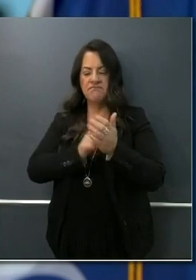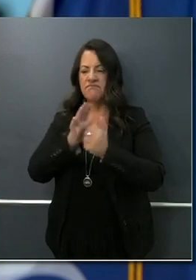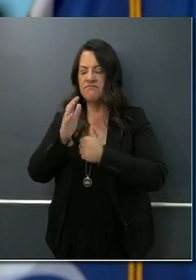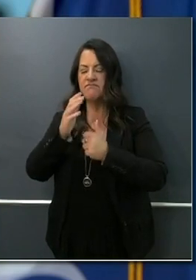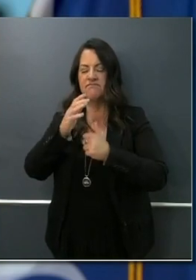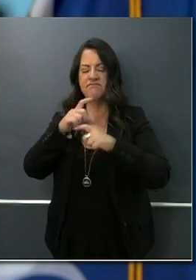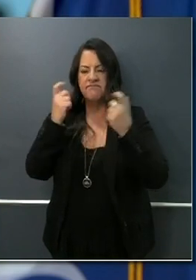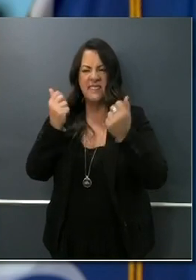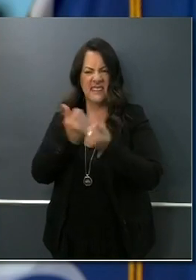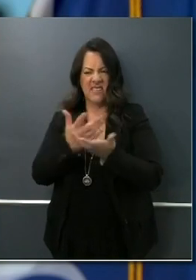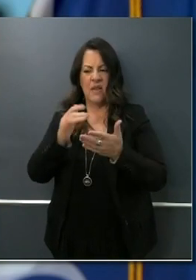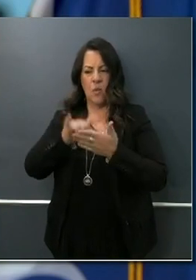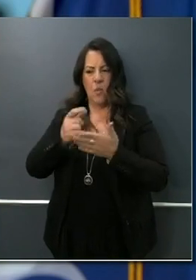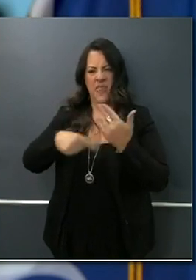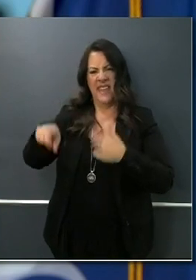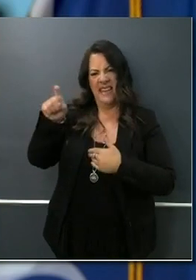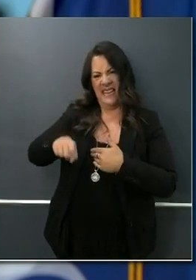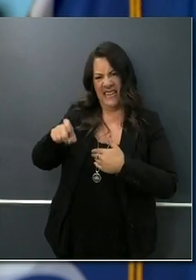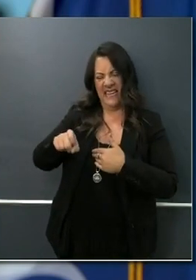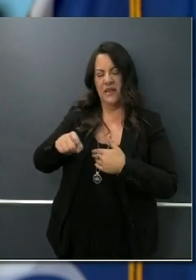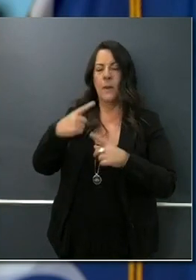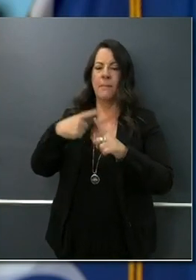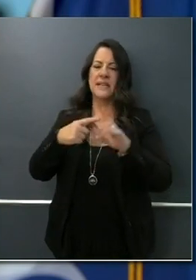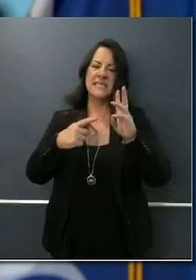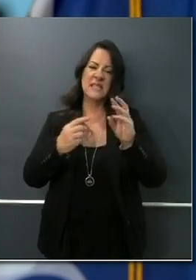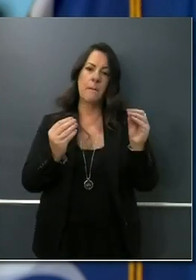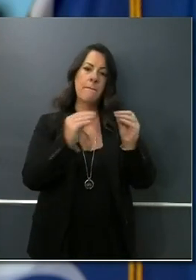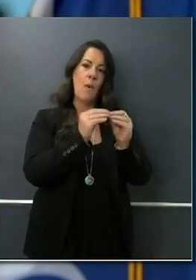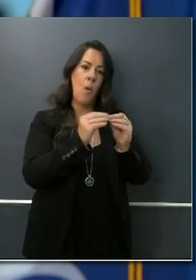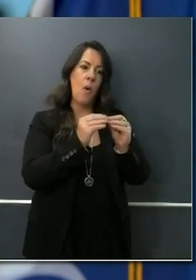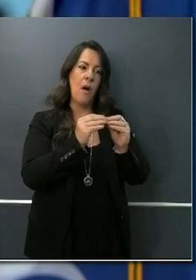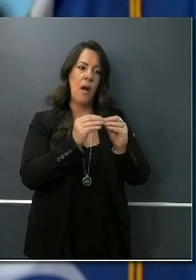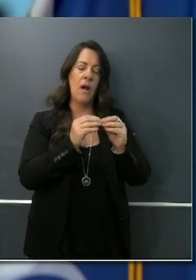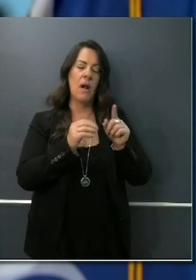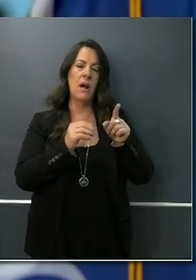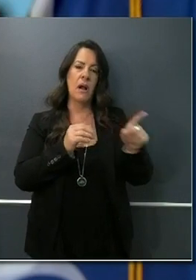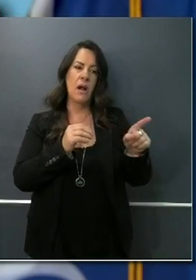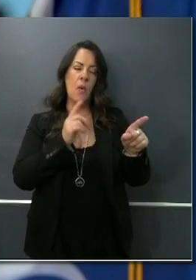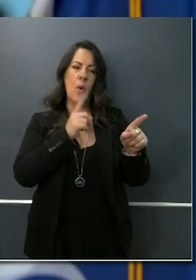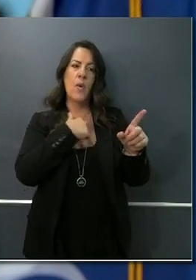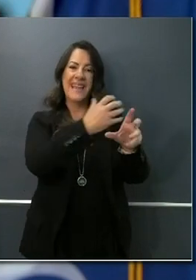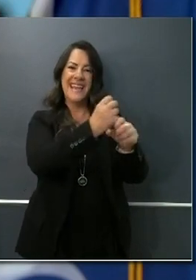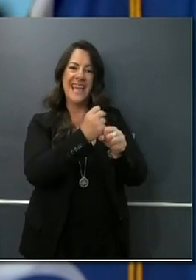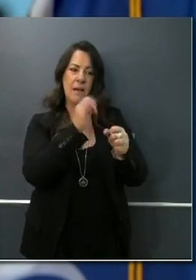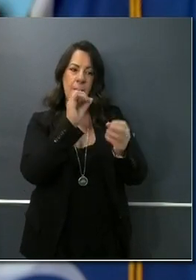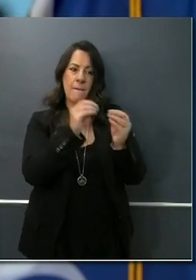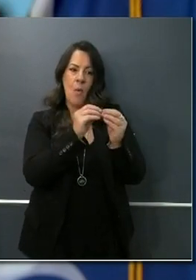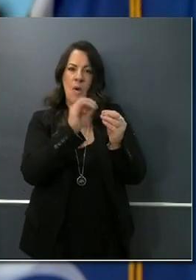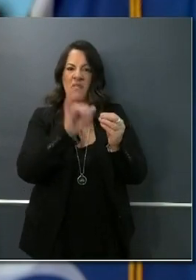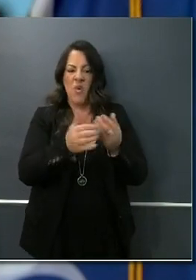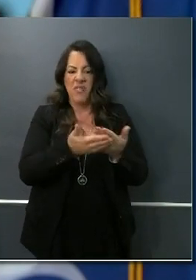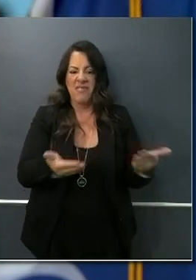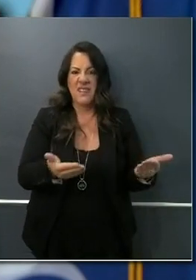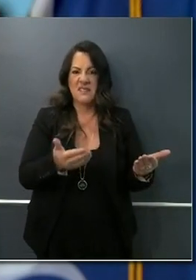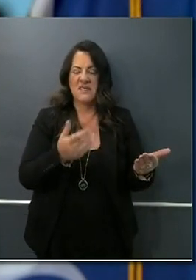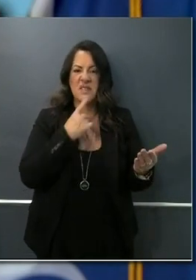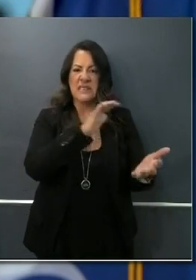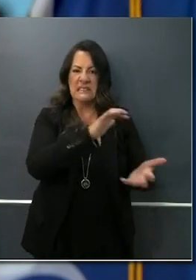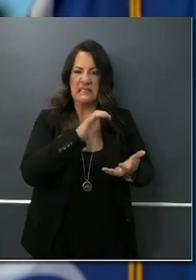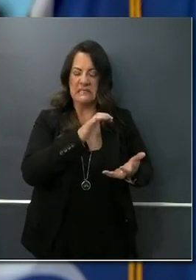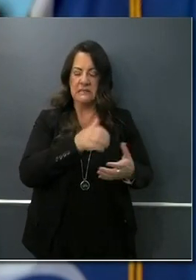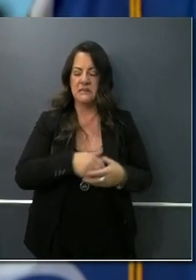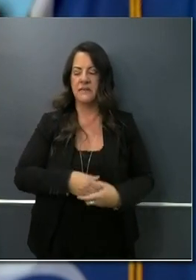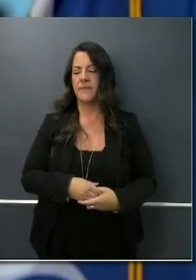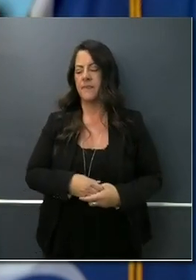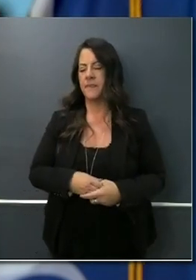progress in the 6 additional sites that we announced last week in terms of their supply chain. So we're confident in those new